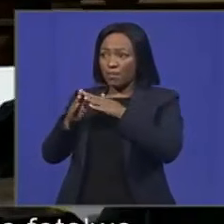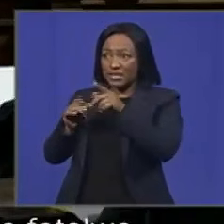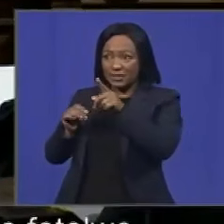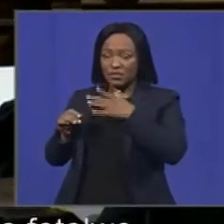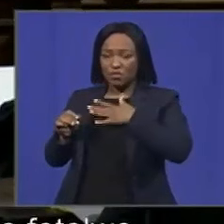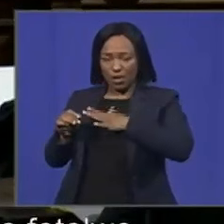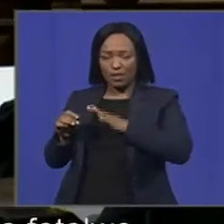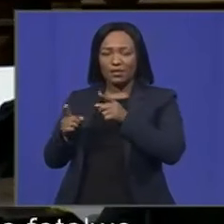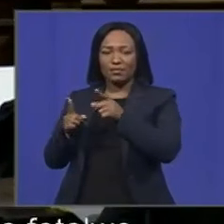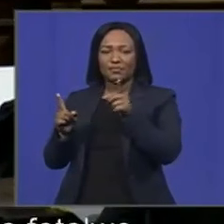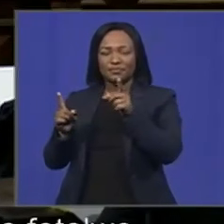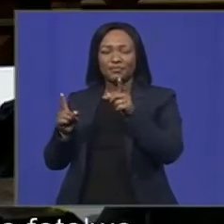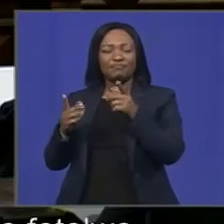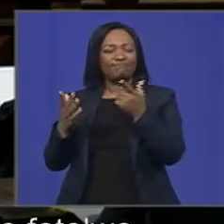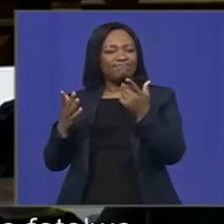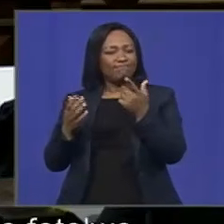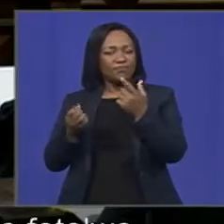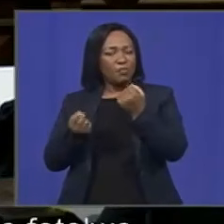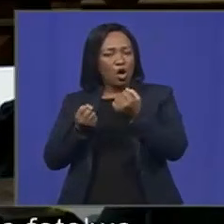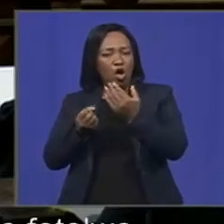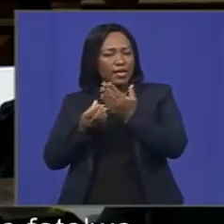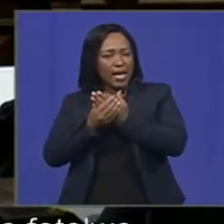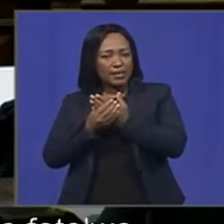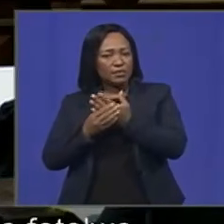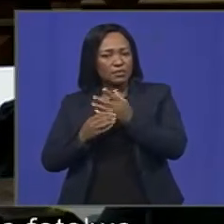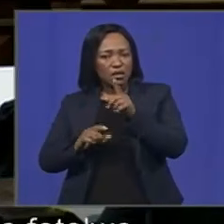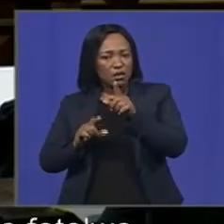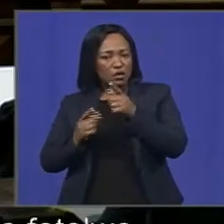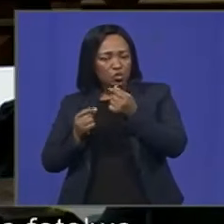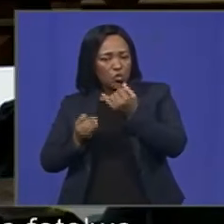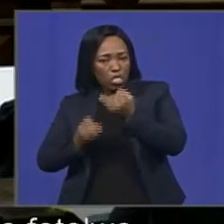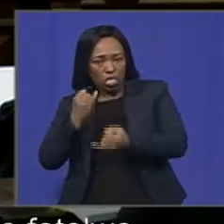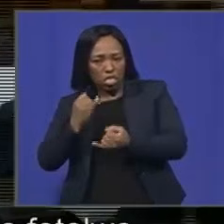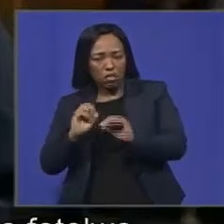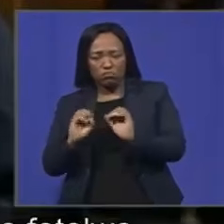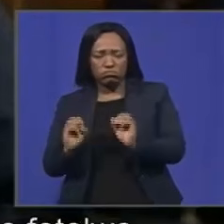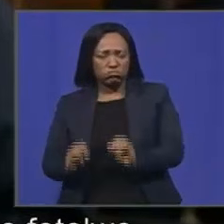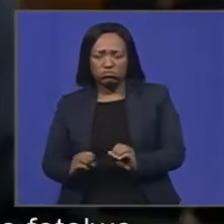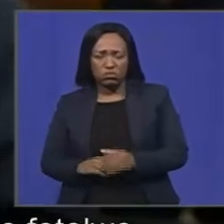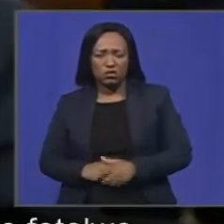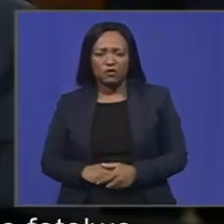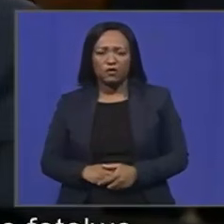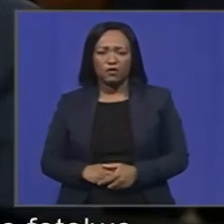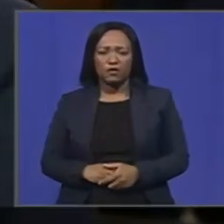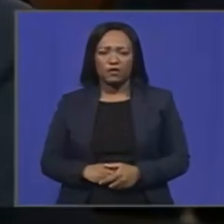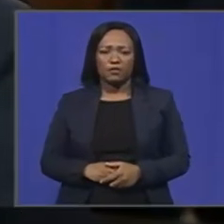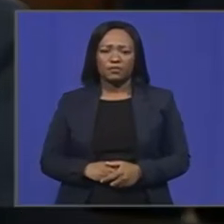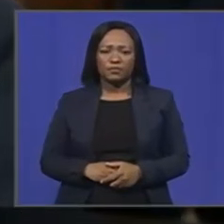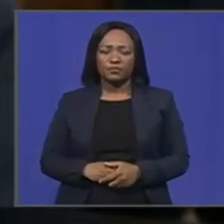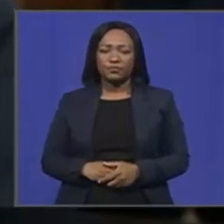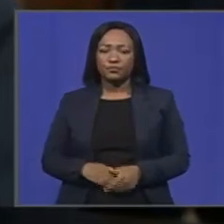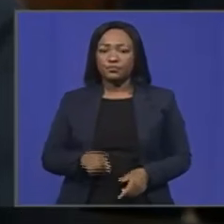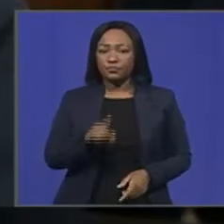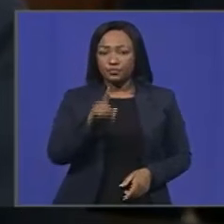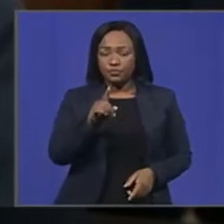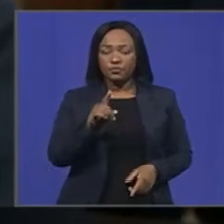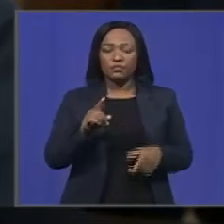jalo kgotlatshekelo kgolo ga ya dira phoso mo katlholong ya yona. When it concerns the burial right,